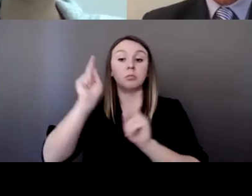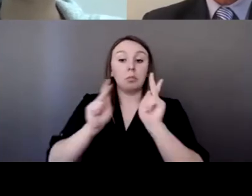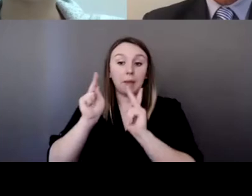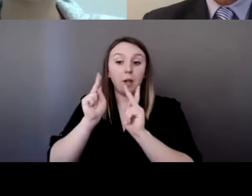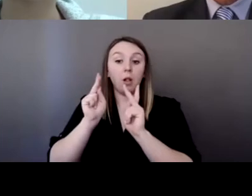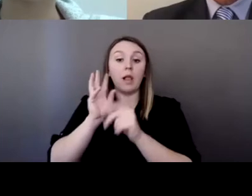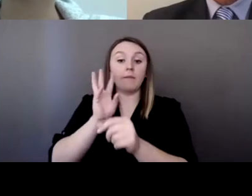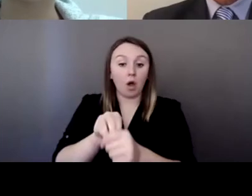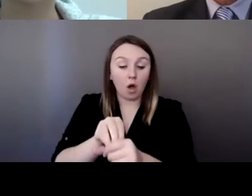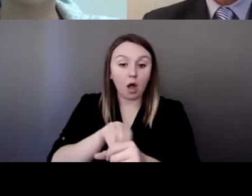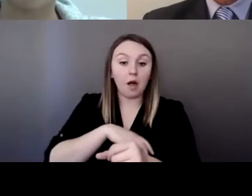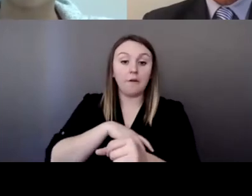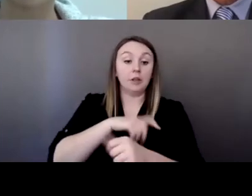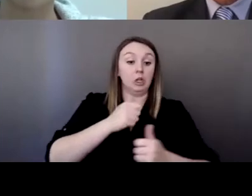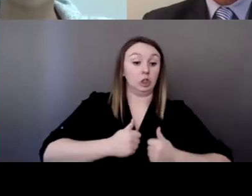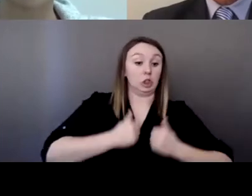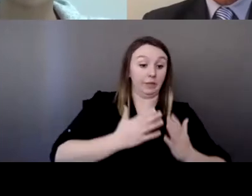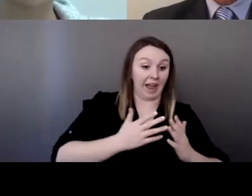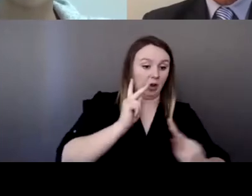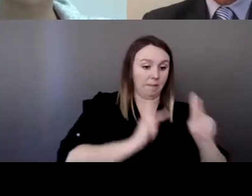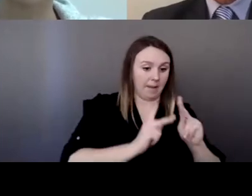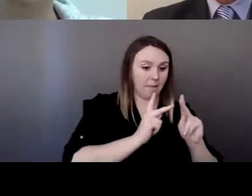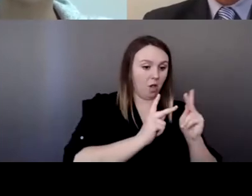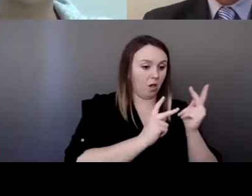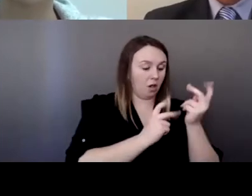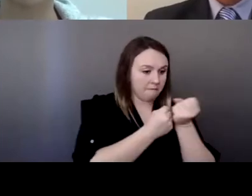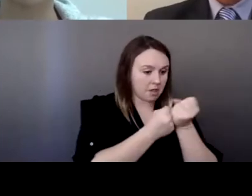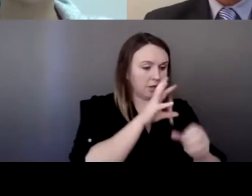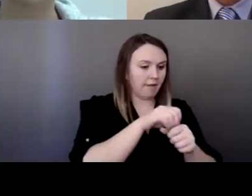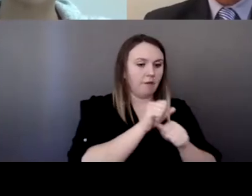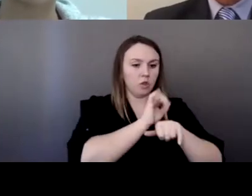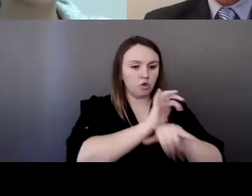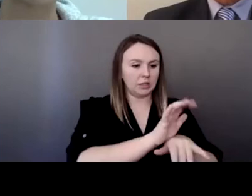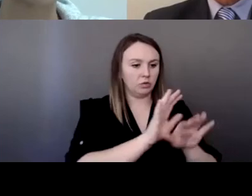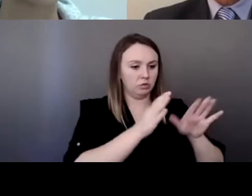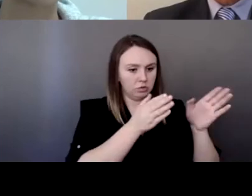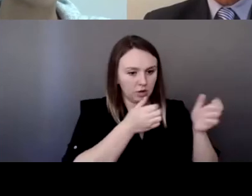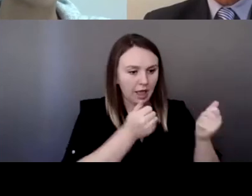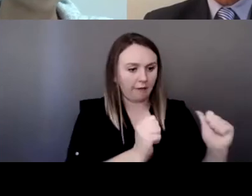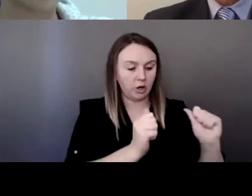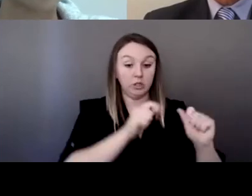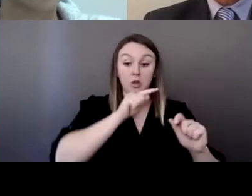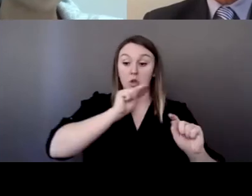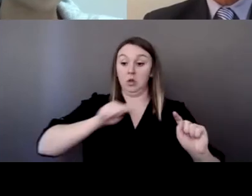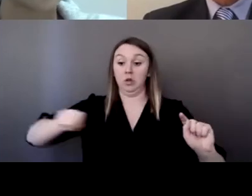survivors and folks who are on the ground and doing this work from a grassroots place, I think helps to inform the way that we address this work in general. So thank